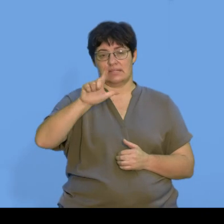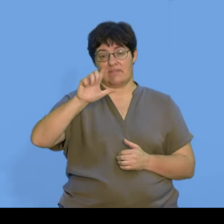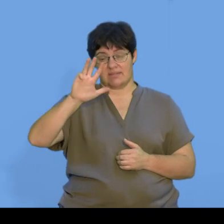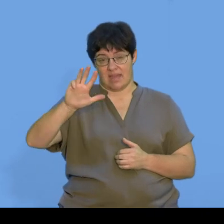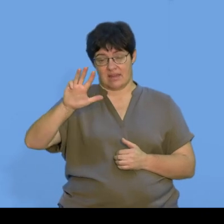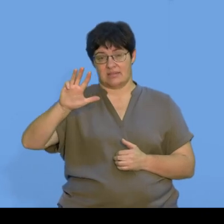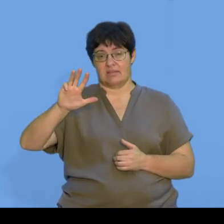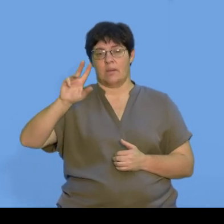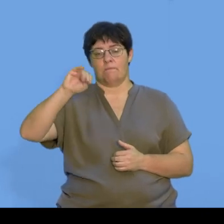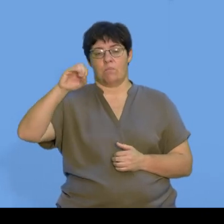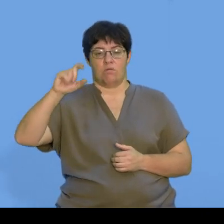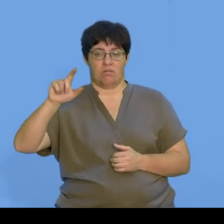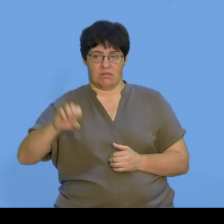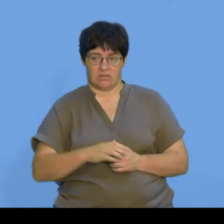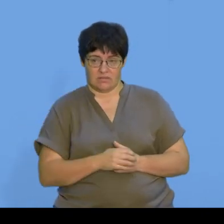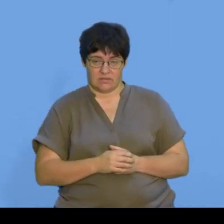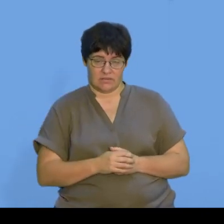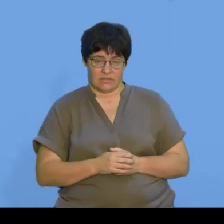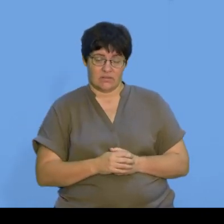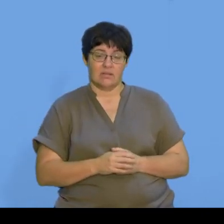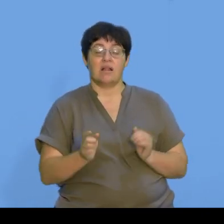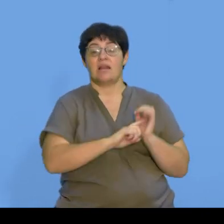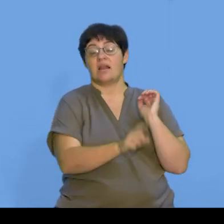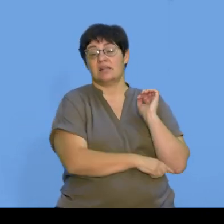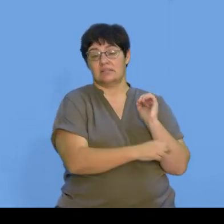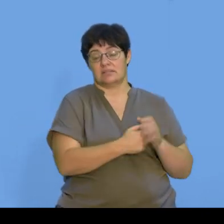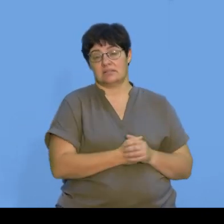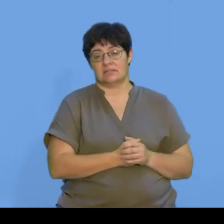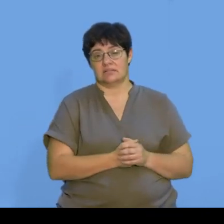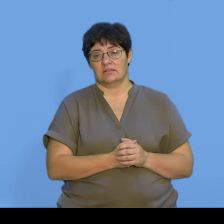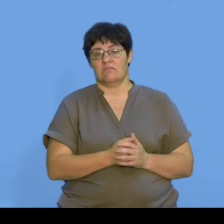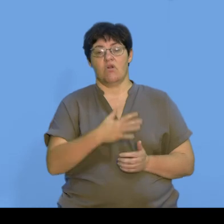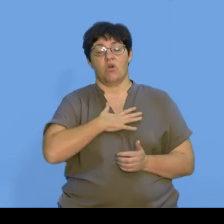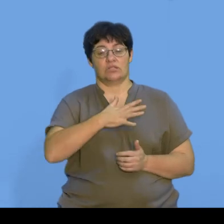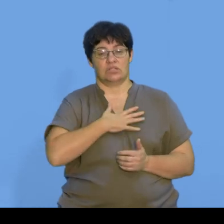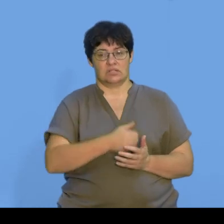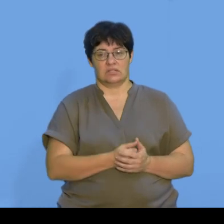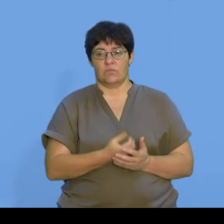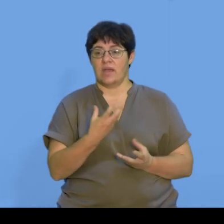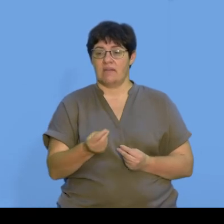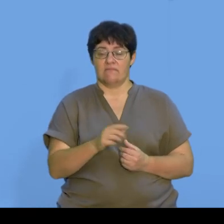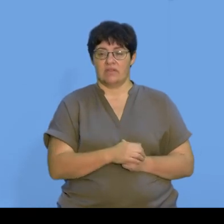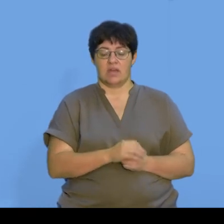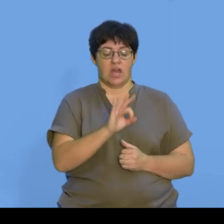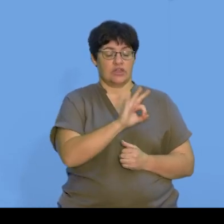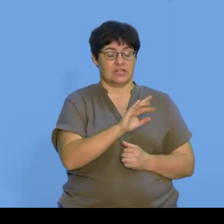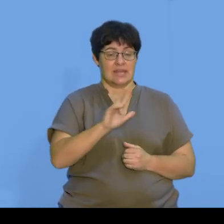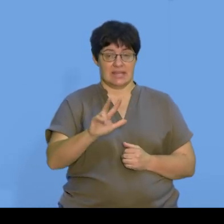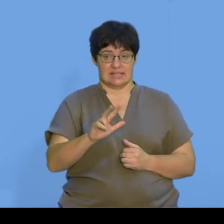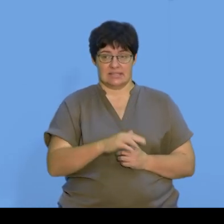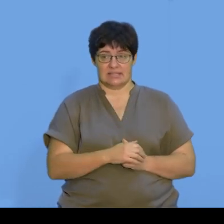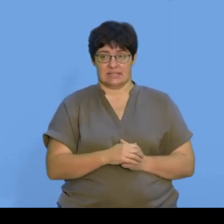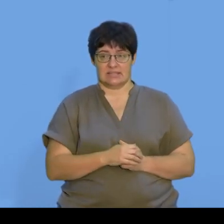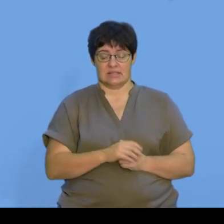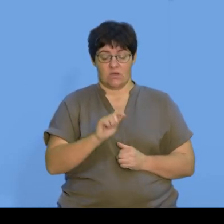that, 0.79 mole, right? And then the last one for oxygen, what do we have?